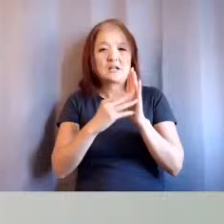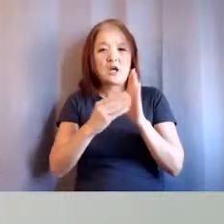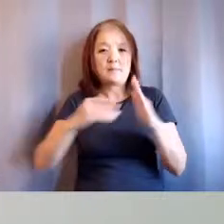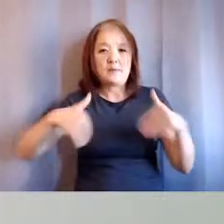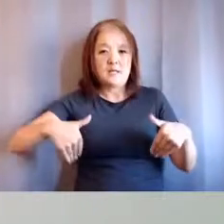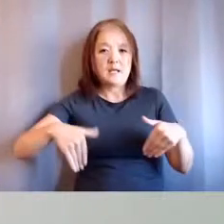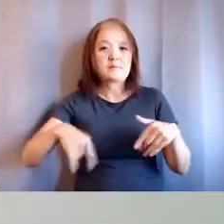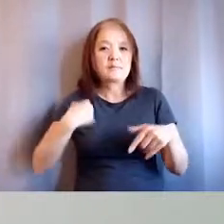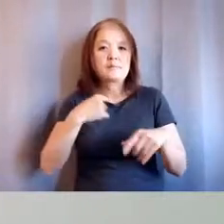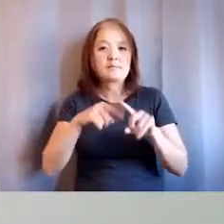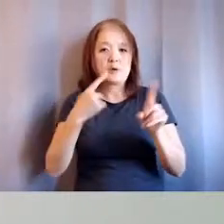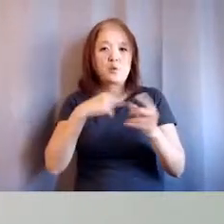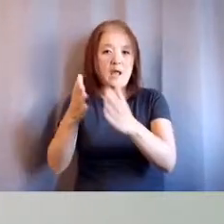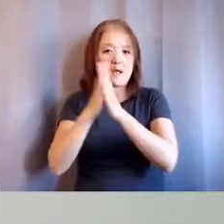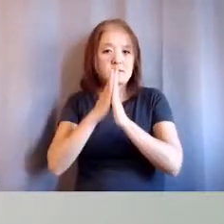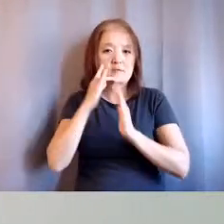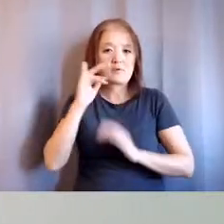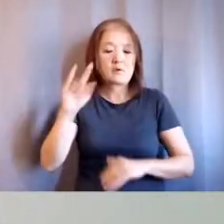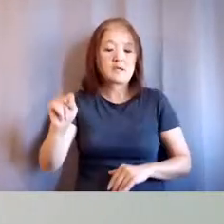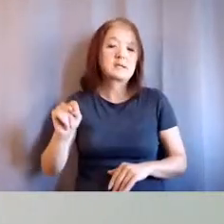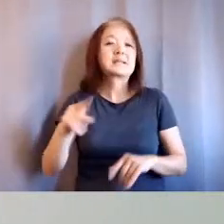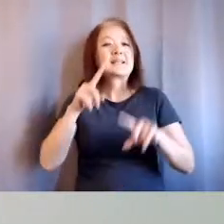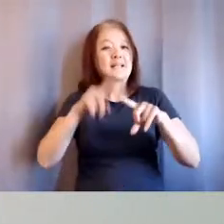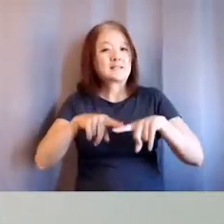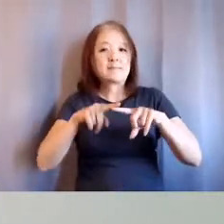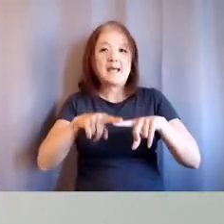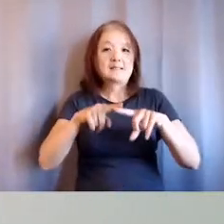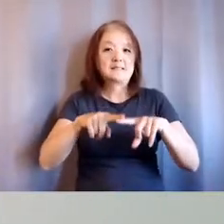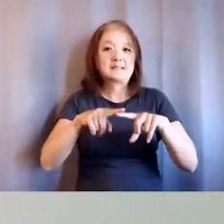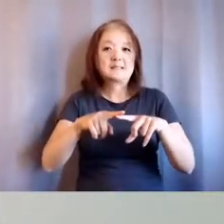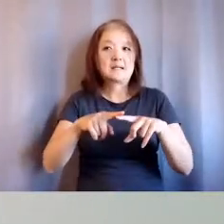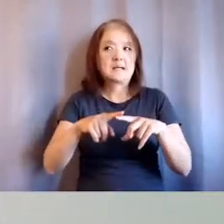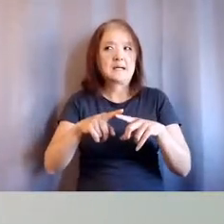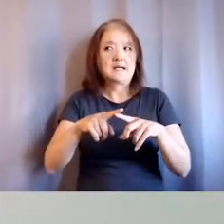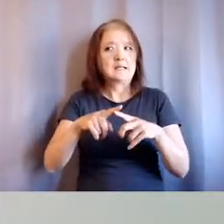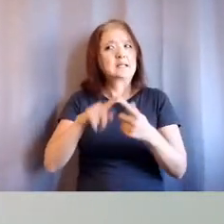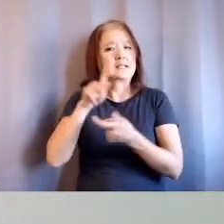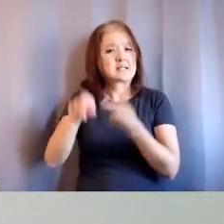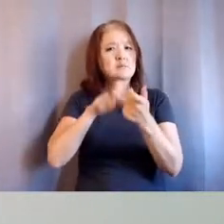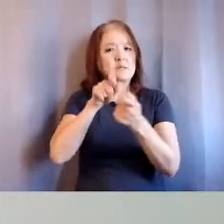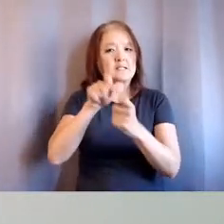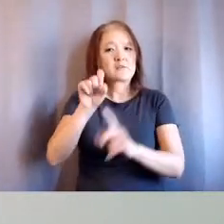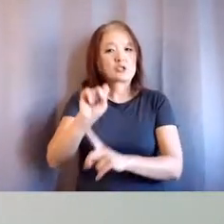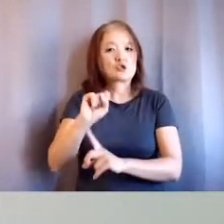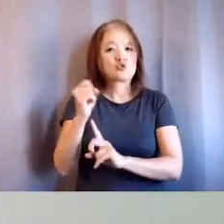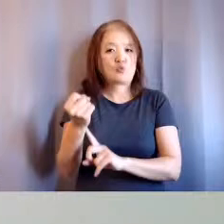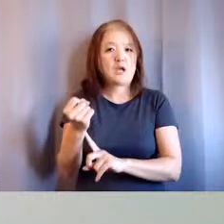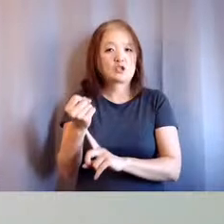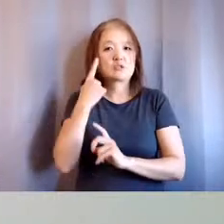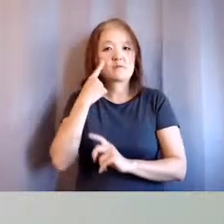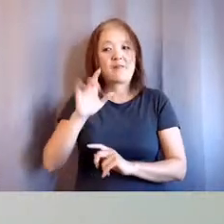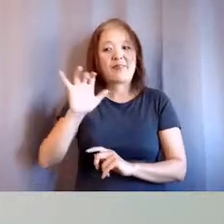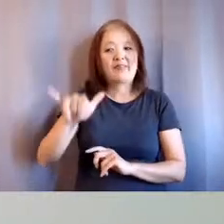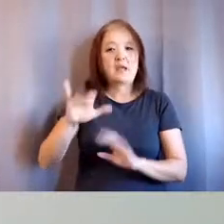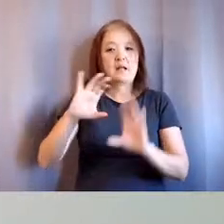But that it's going to be very dependent on what the situation is for the given classroom.